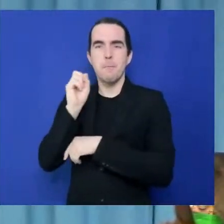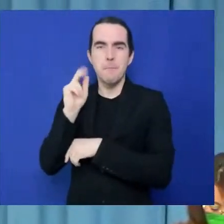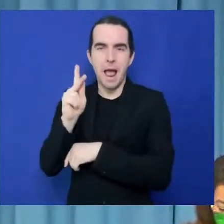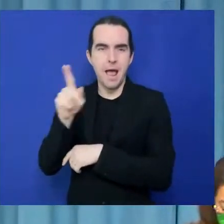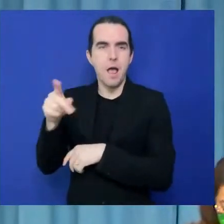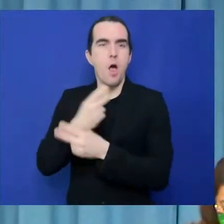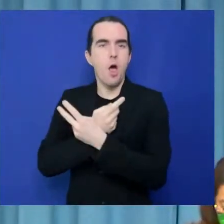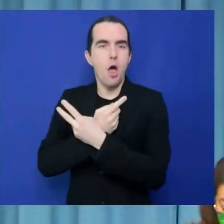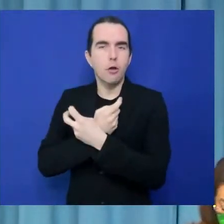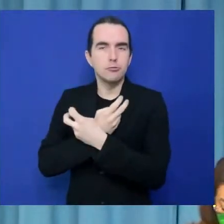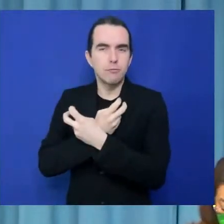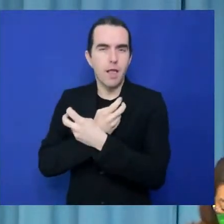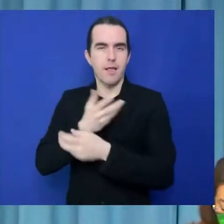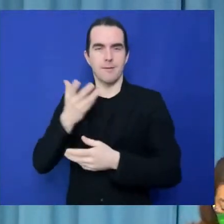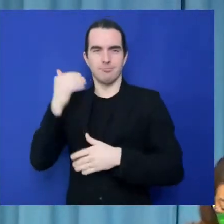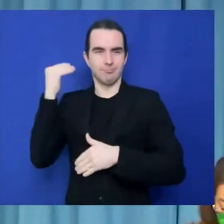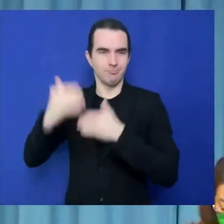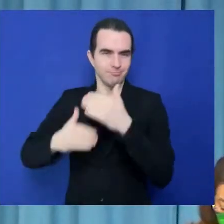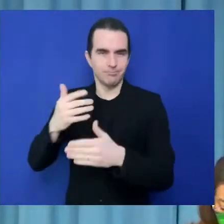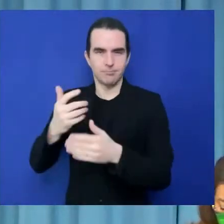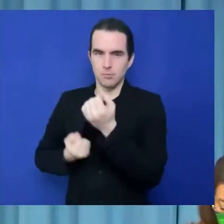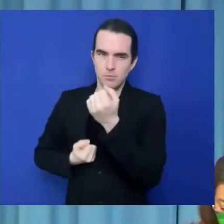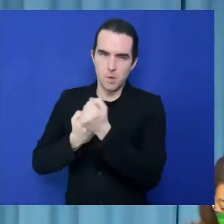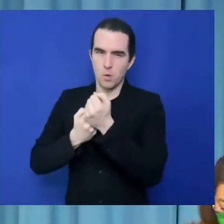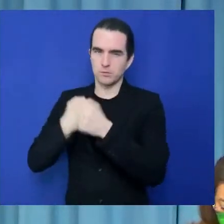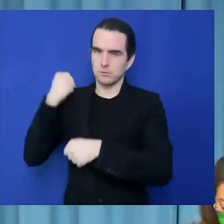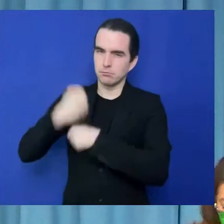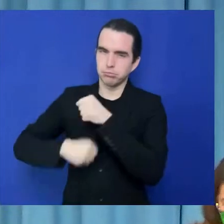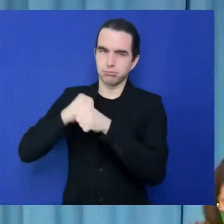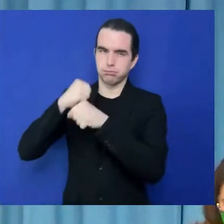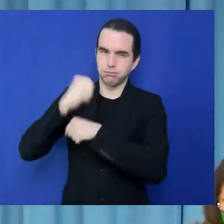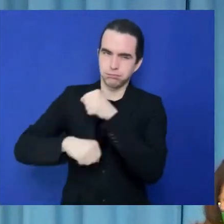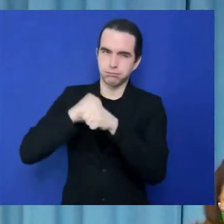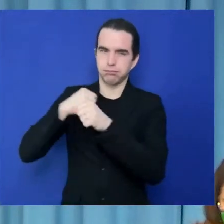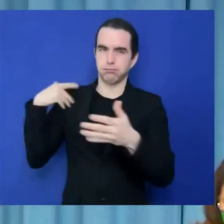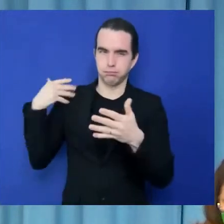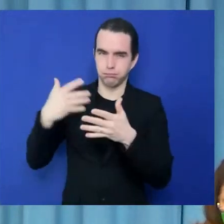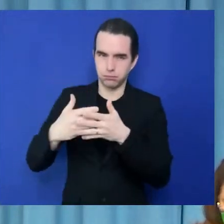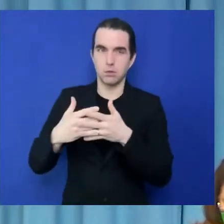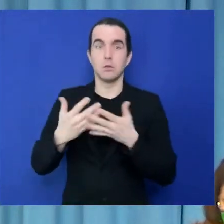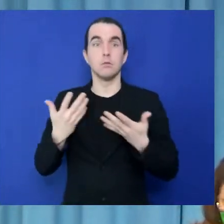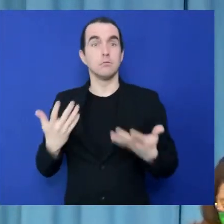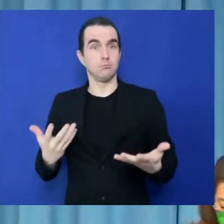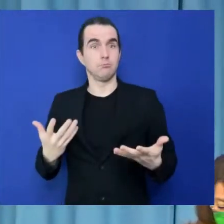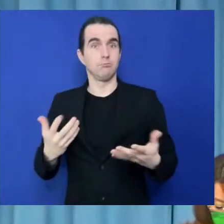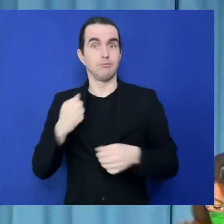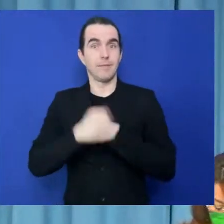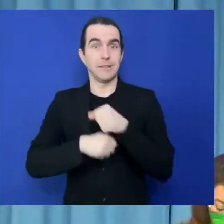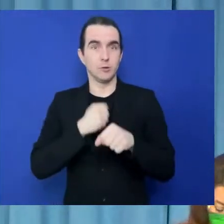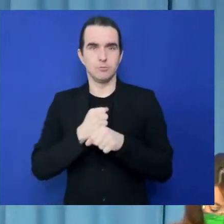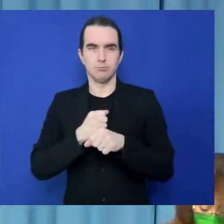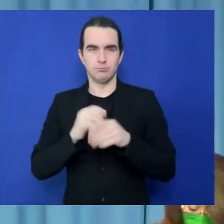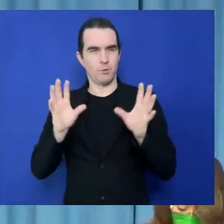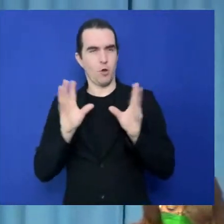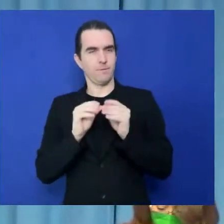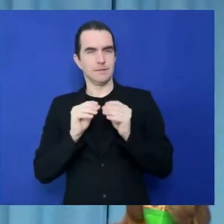want to acknowledge their continued friendship and support of the Zero Project. But now